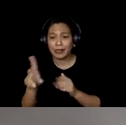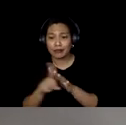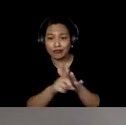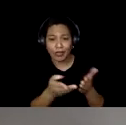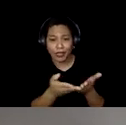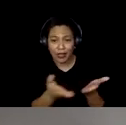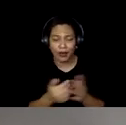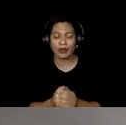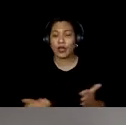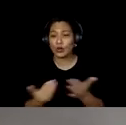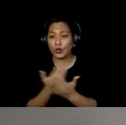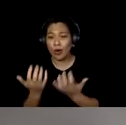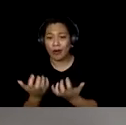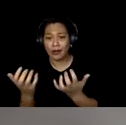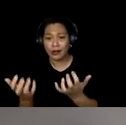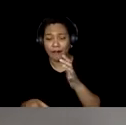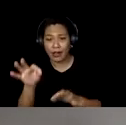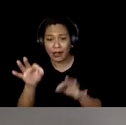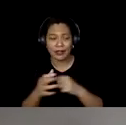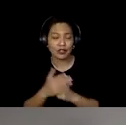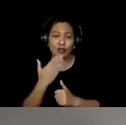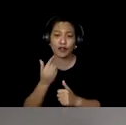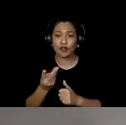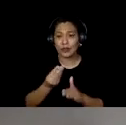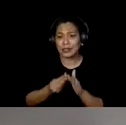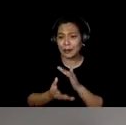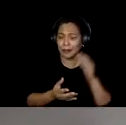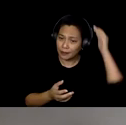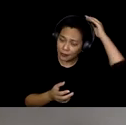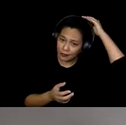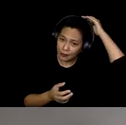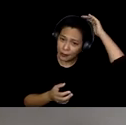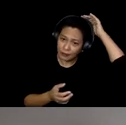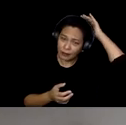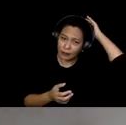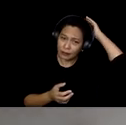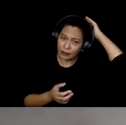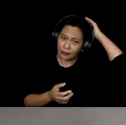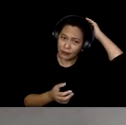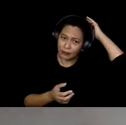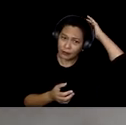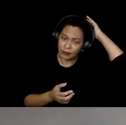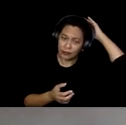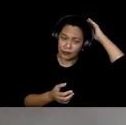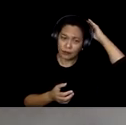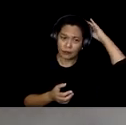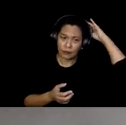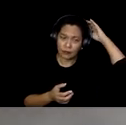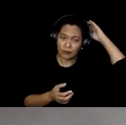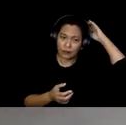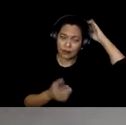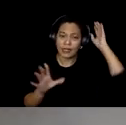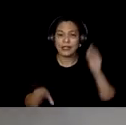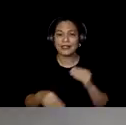new audiences. So a few tips on just social media activity. First off, add social share buttons to